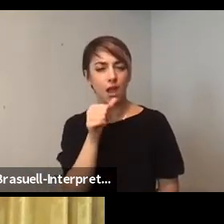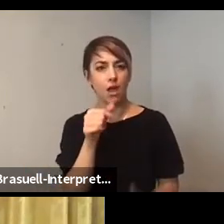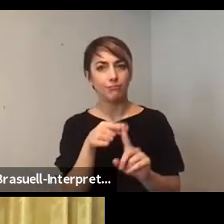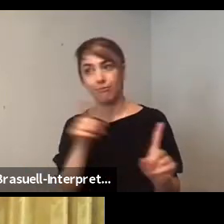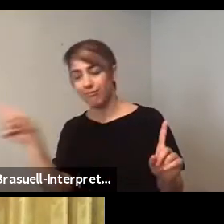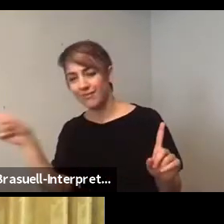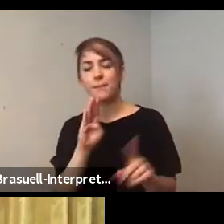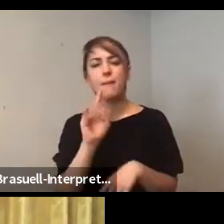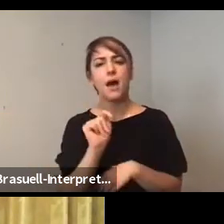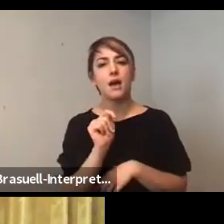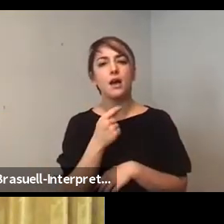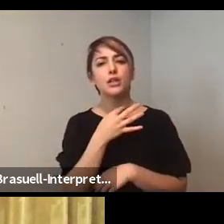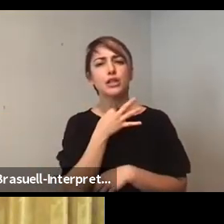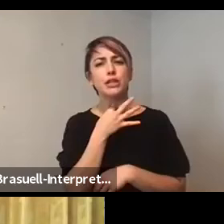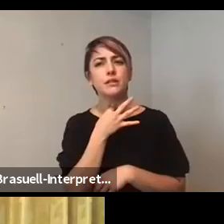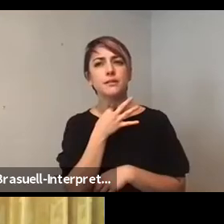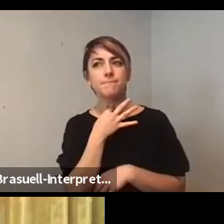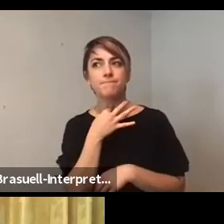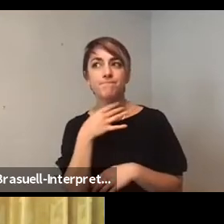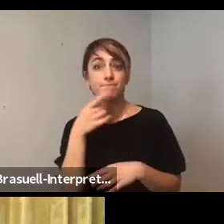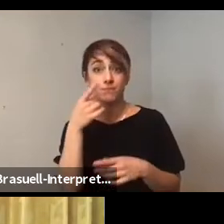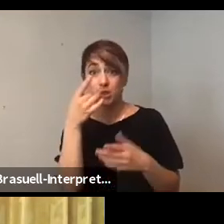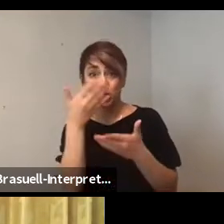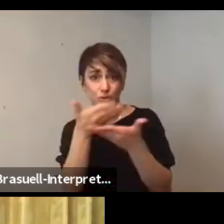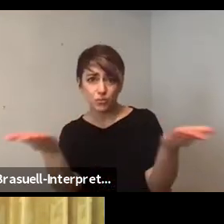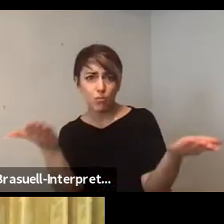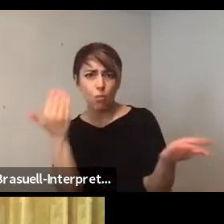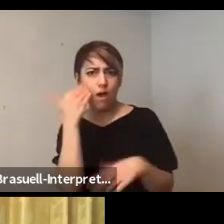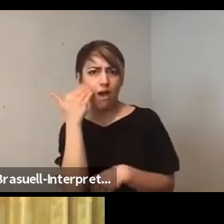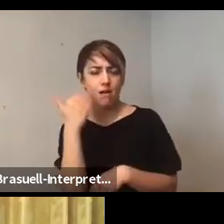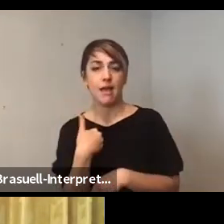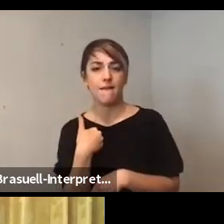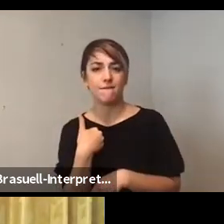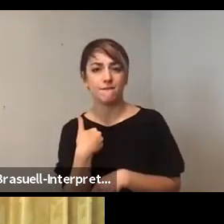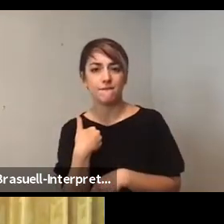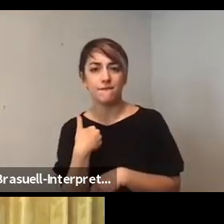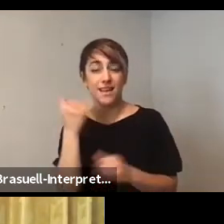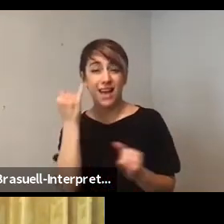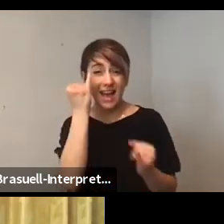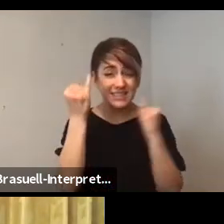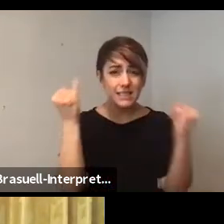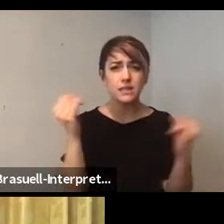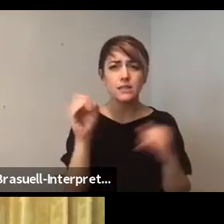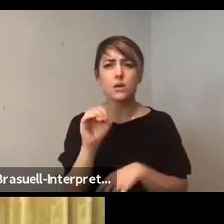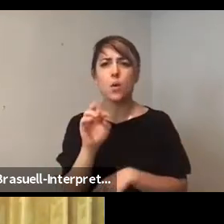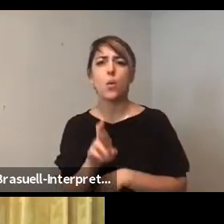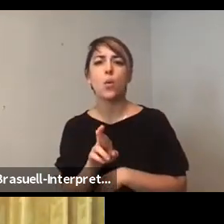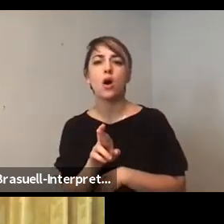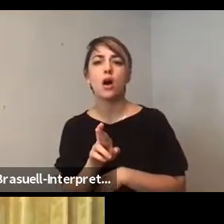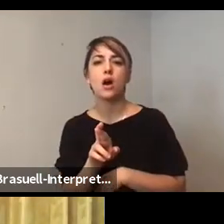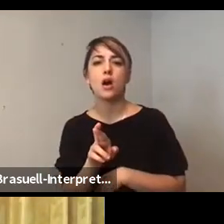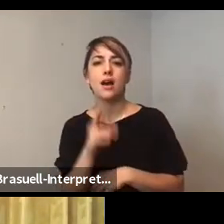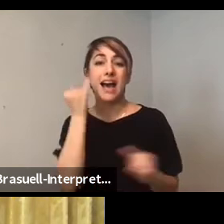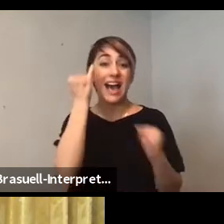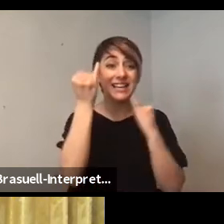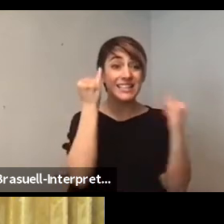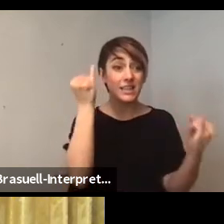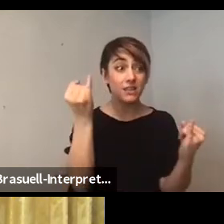you have any ideas or, you know, seeds of ideas for that, for the next devised work?